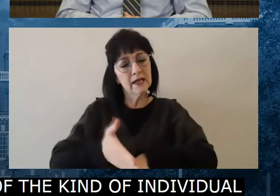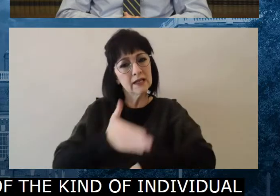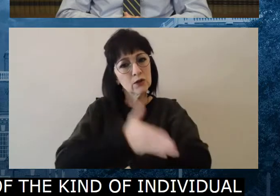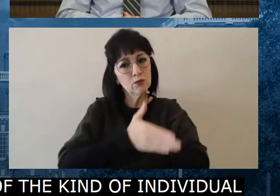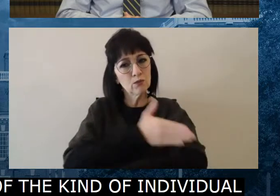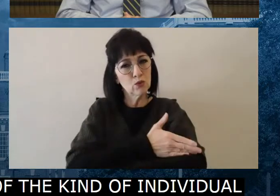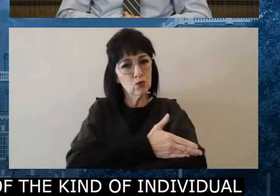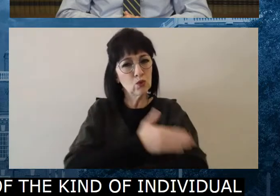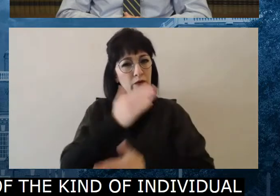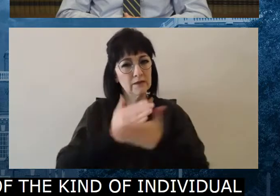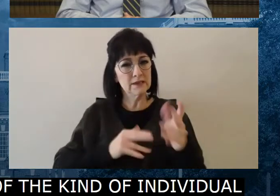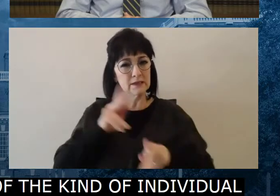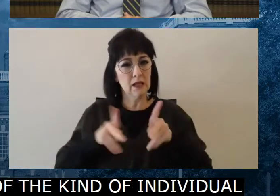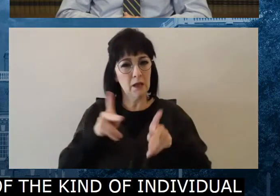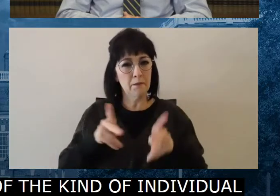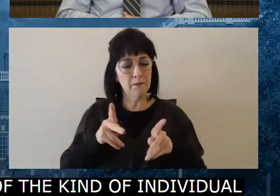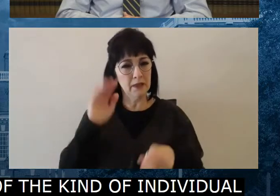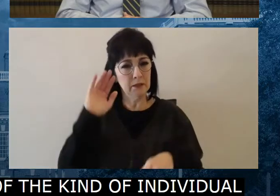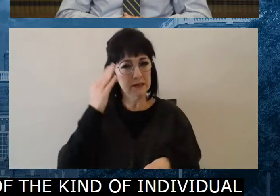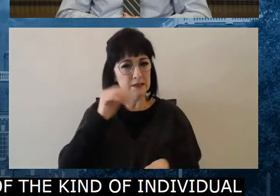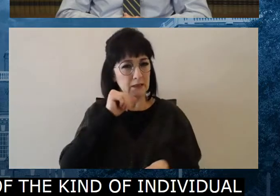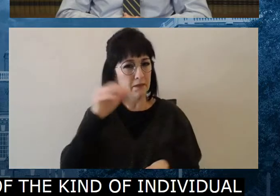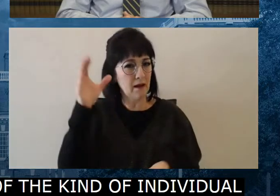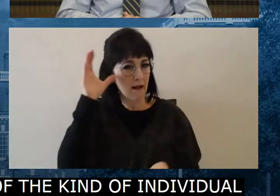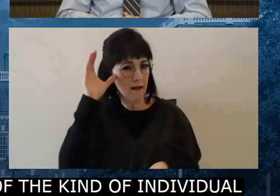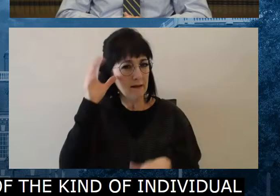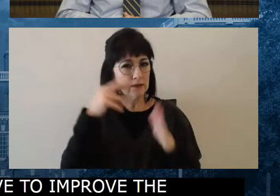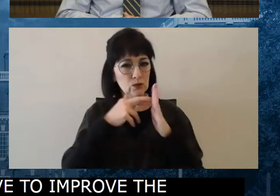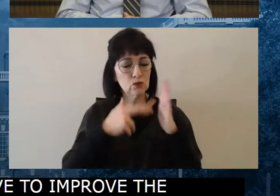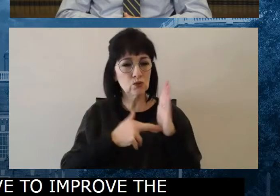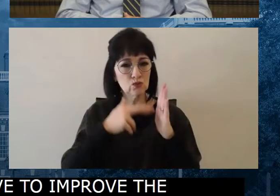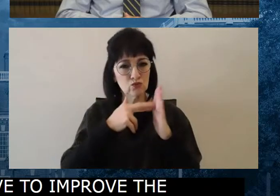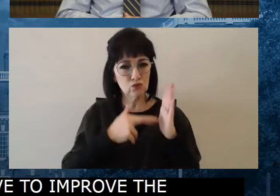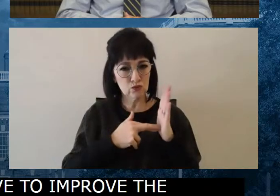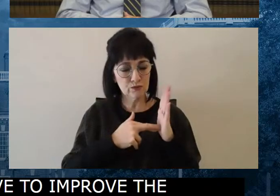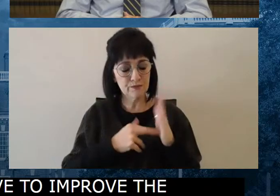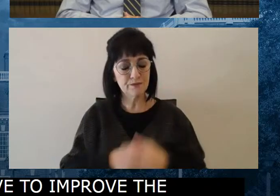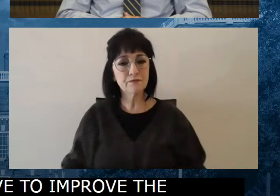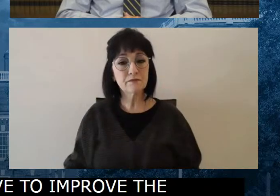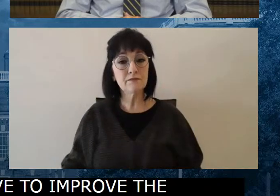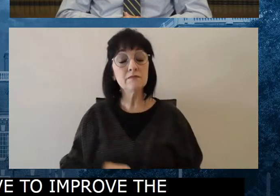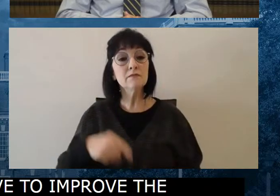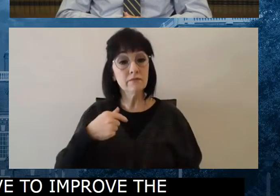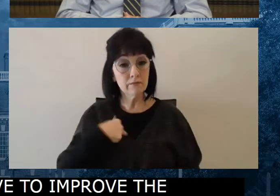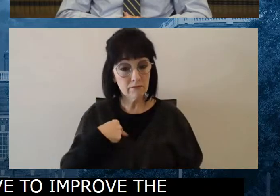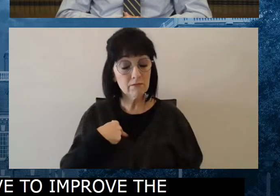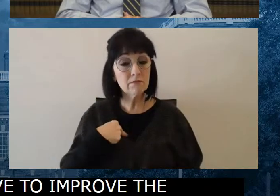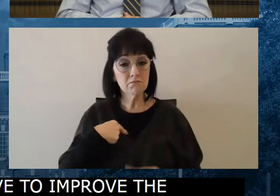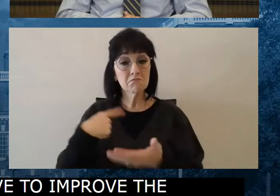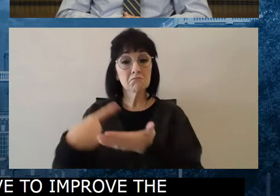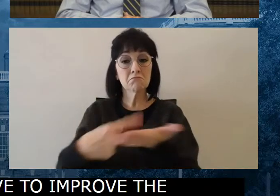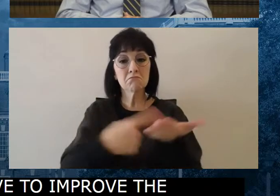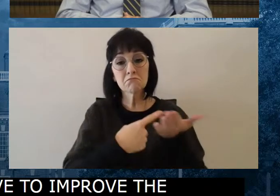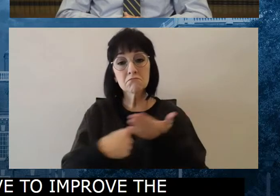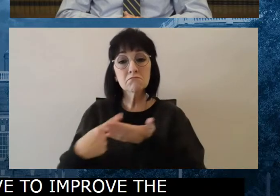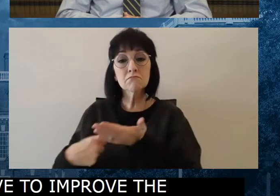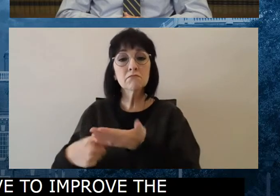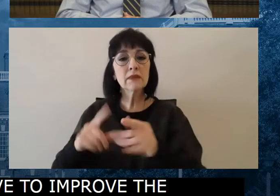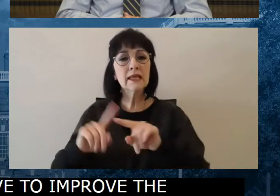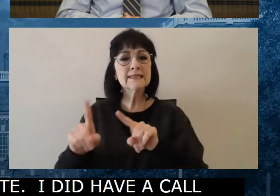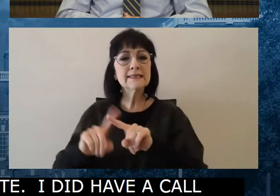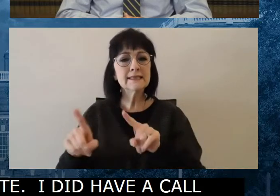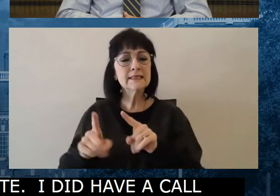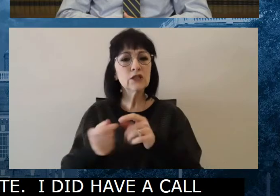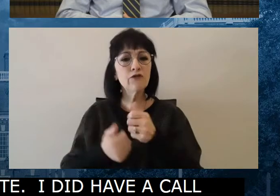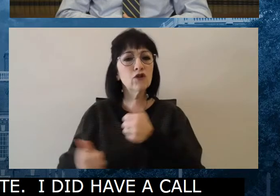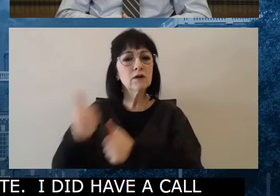the mayors of the cities and towns across Delaware earlier this morning, and the reports from each of them was they see very good